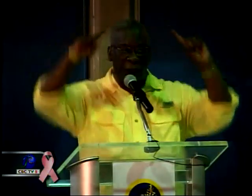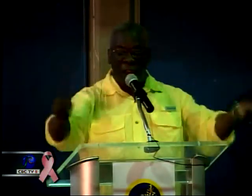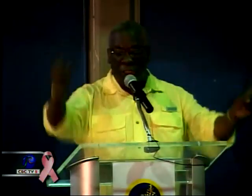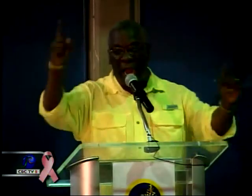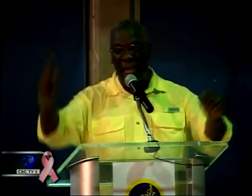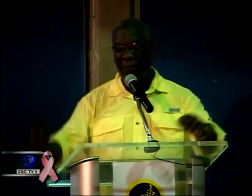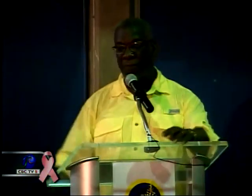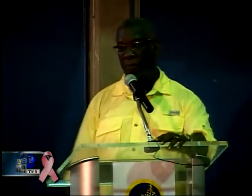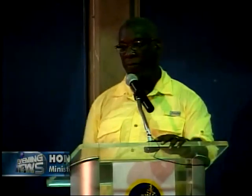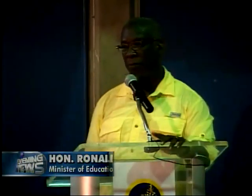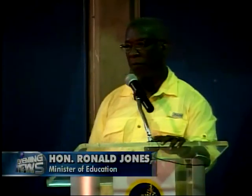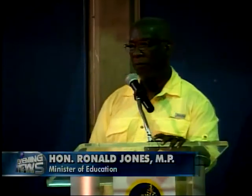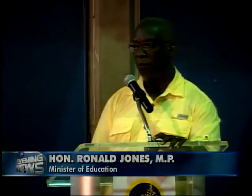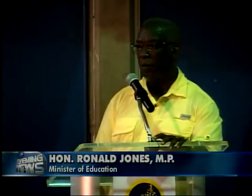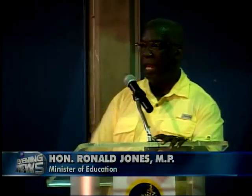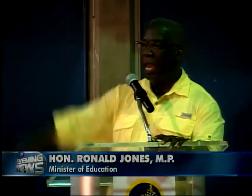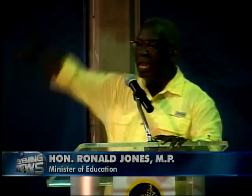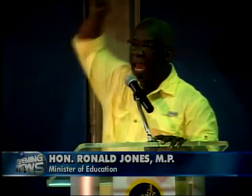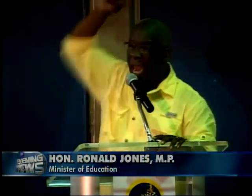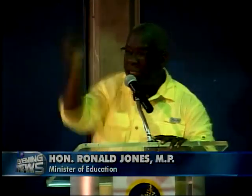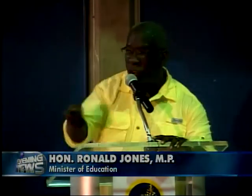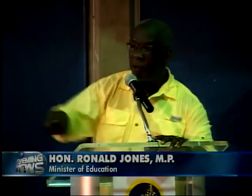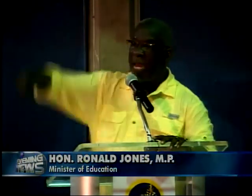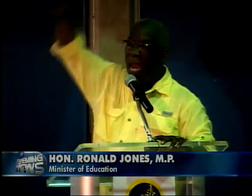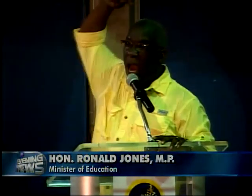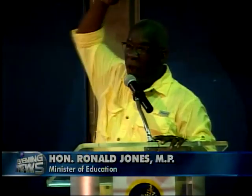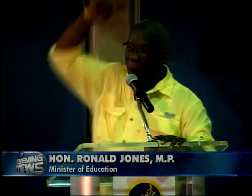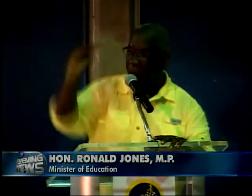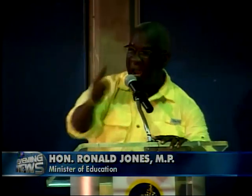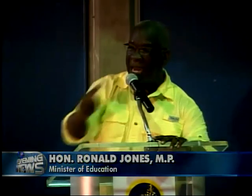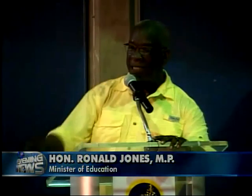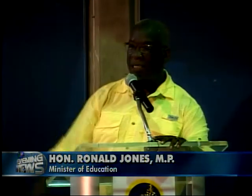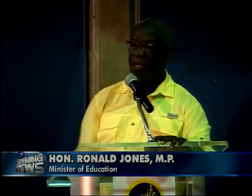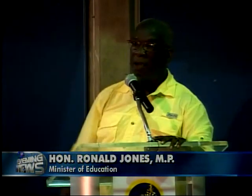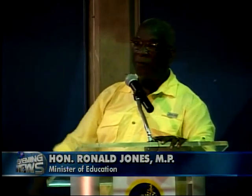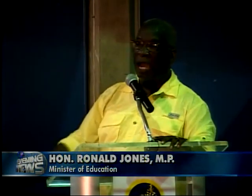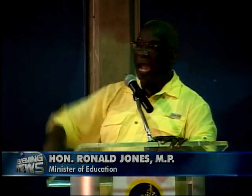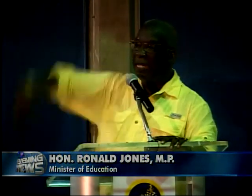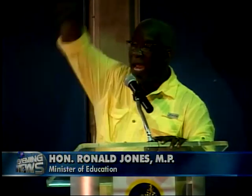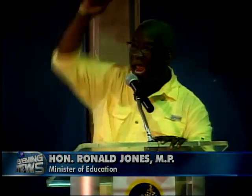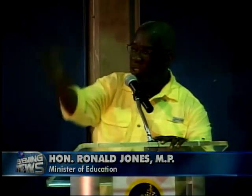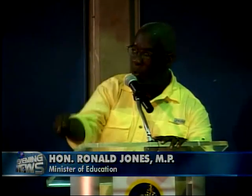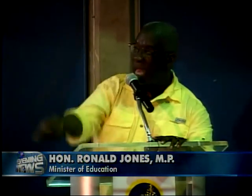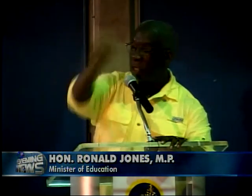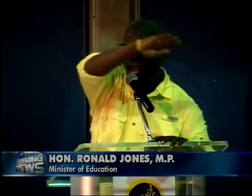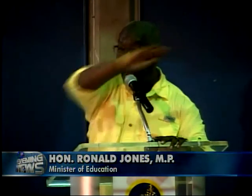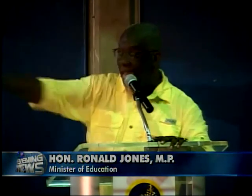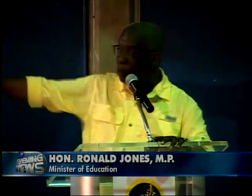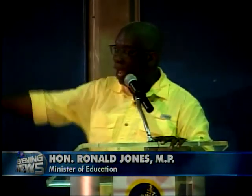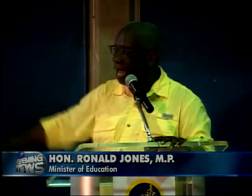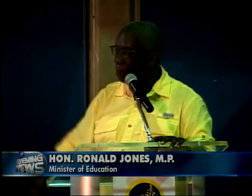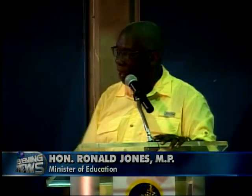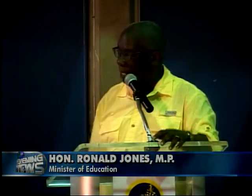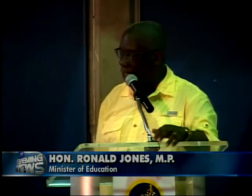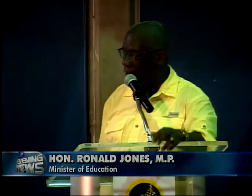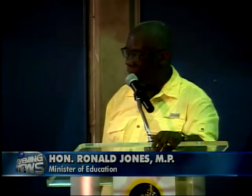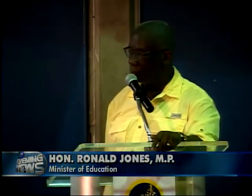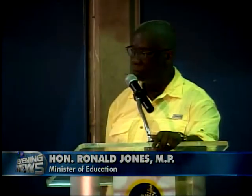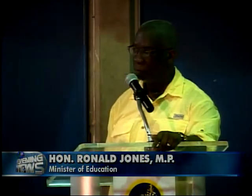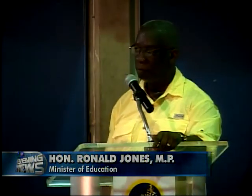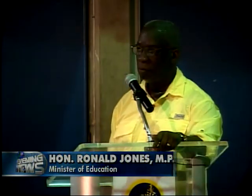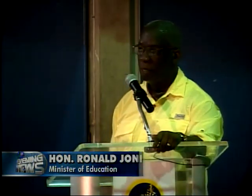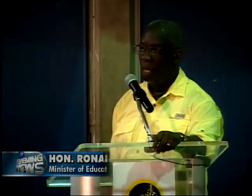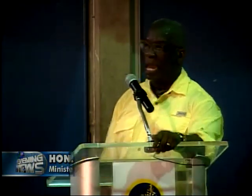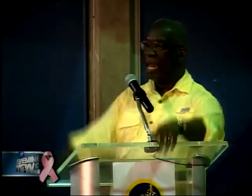the first time in the history of Barbados for either education or anywhere in the public